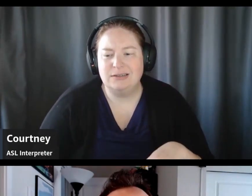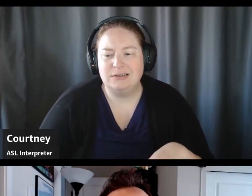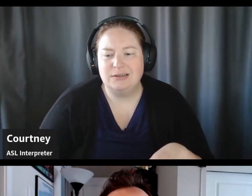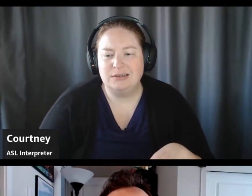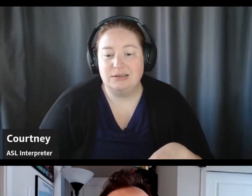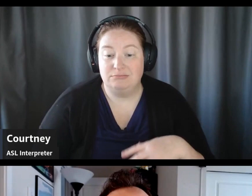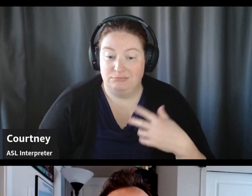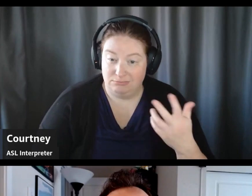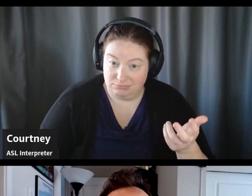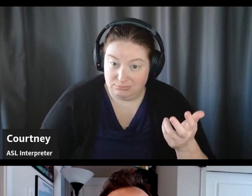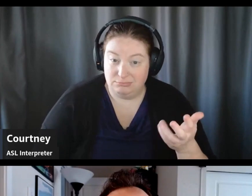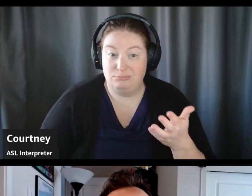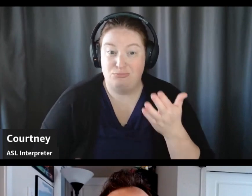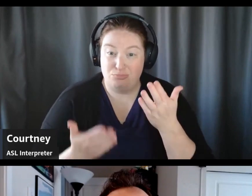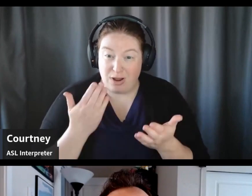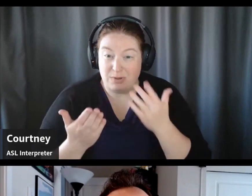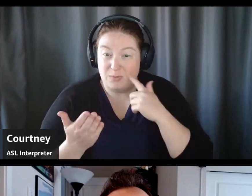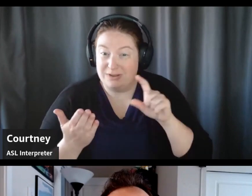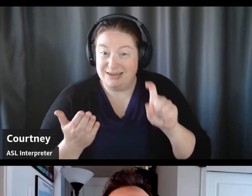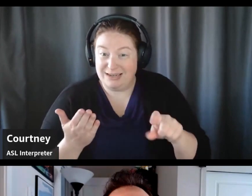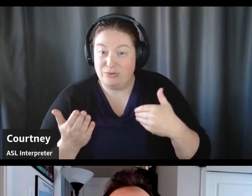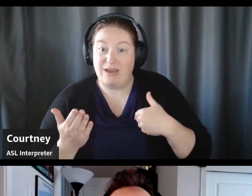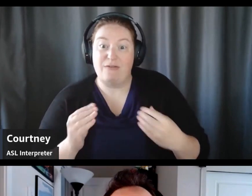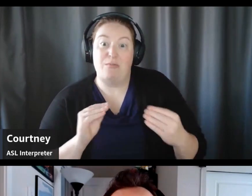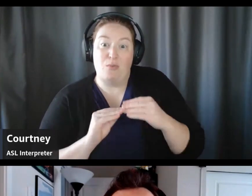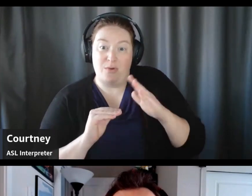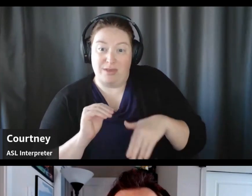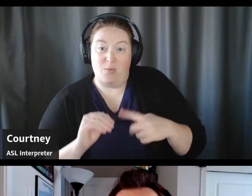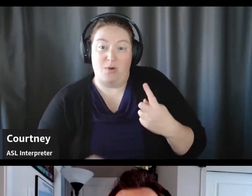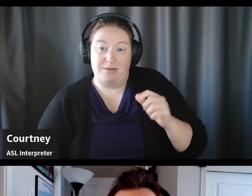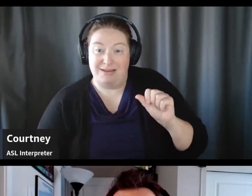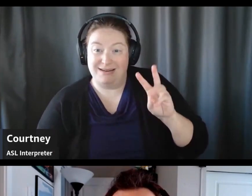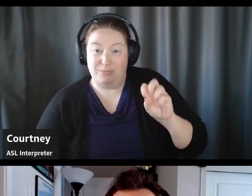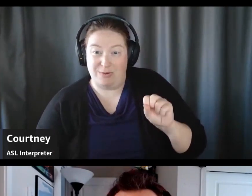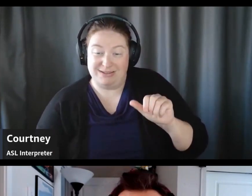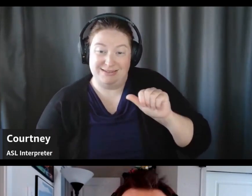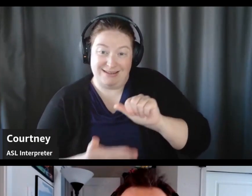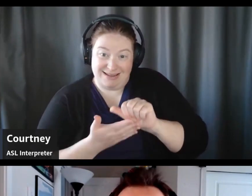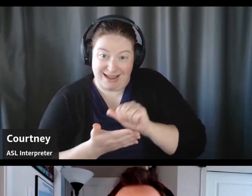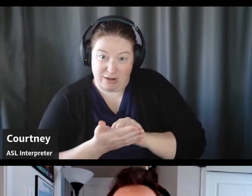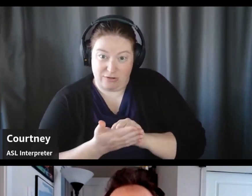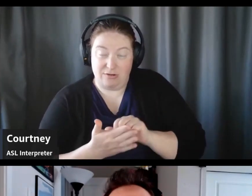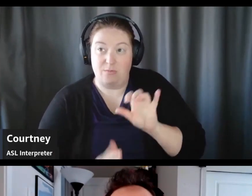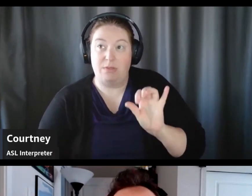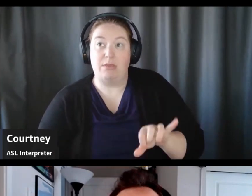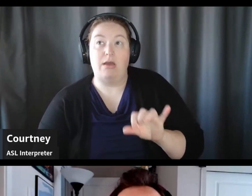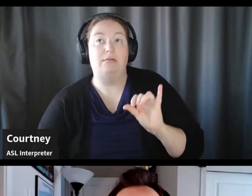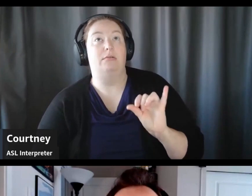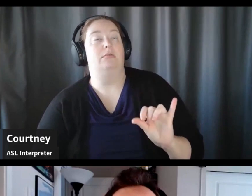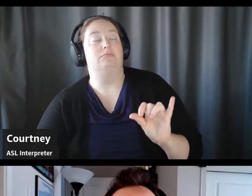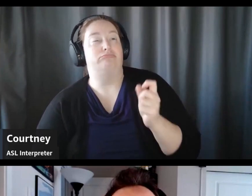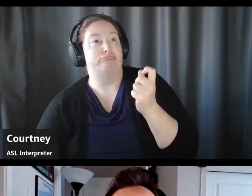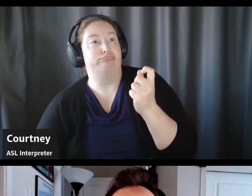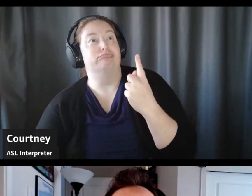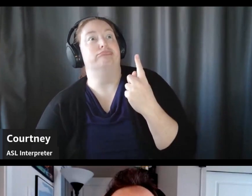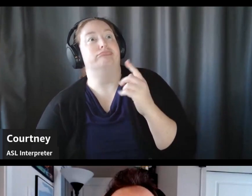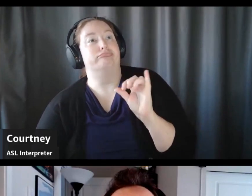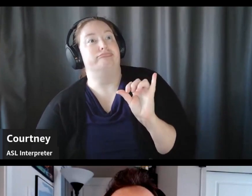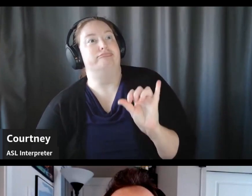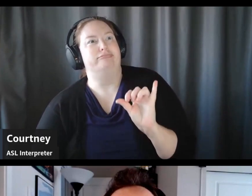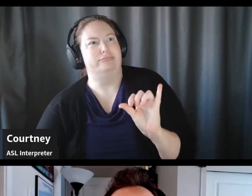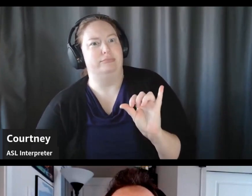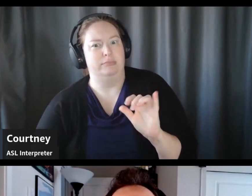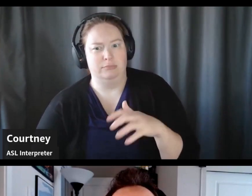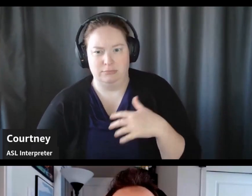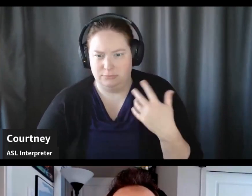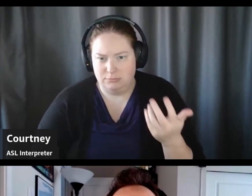you're probably going to have more than one AWS account, right? And when that kind of dawns on them, they start going,